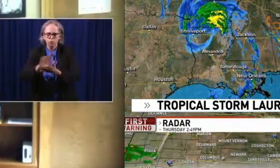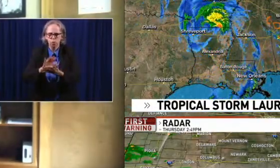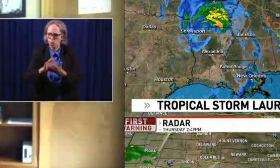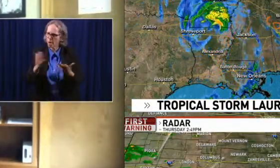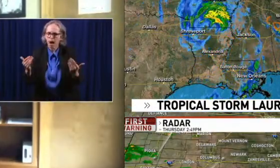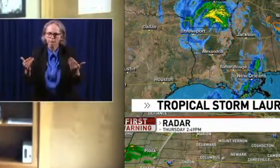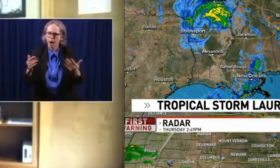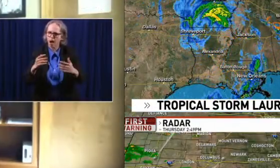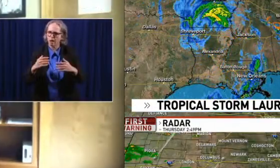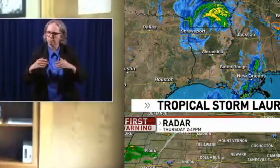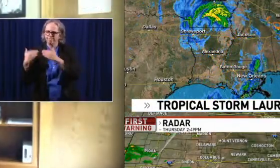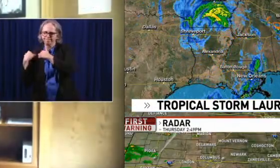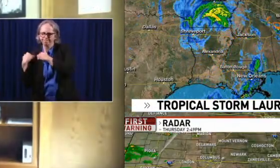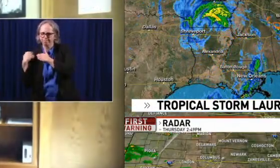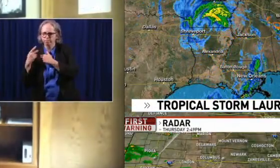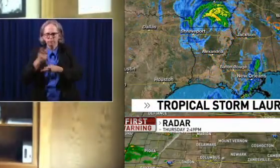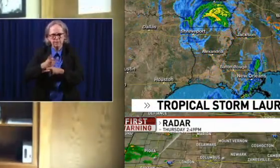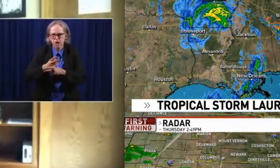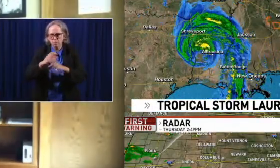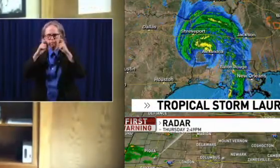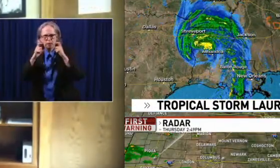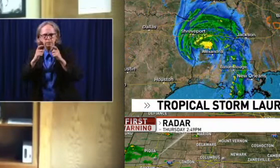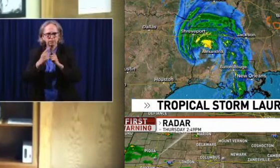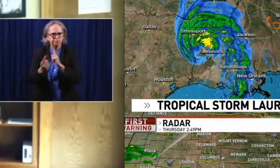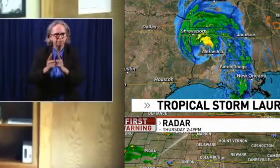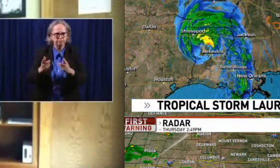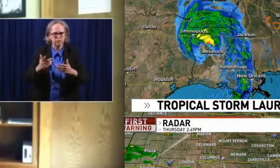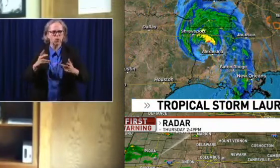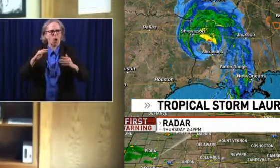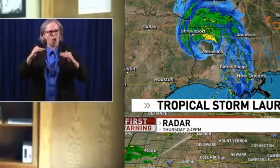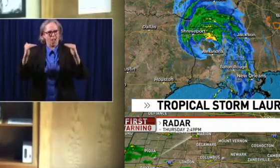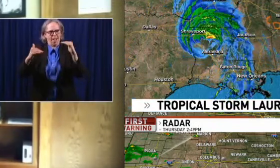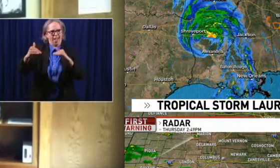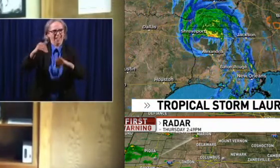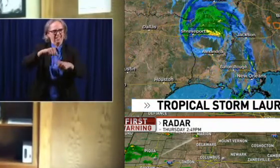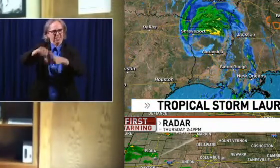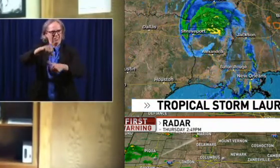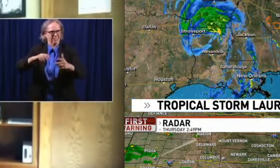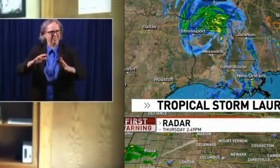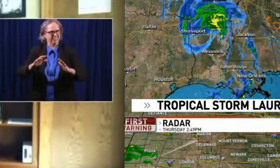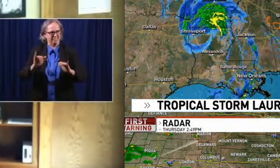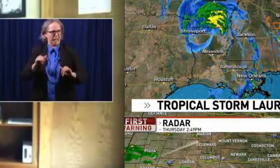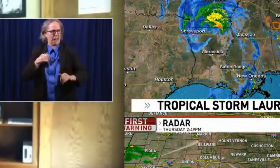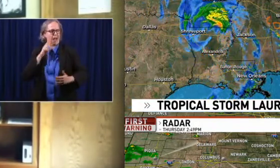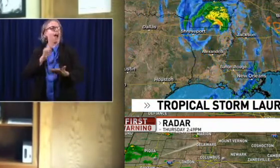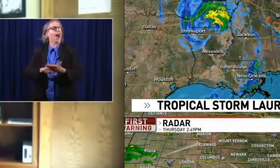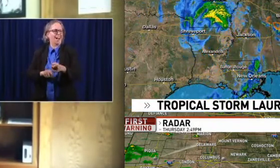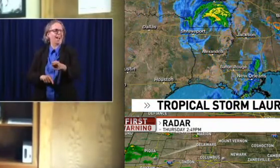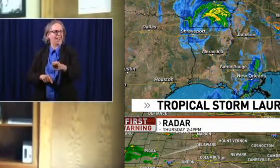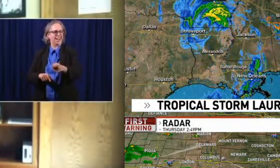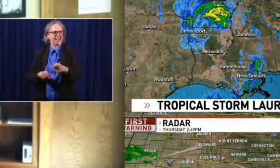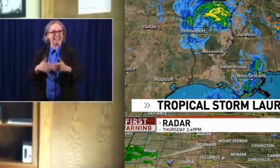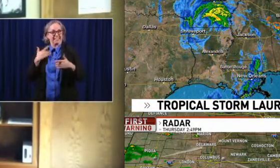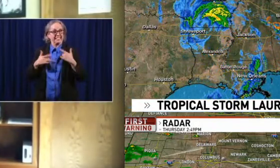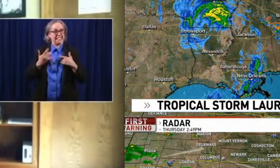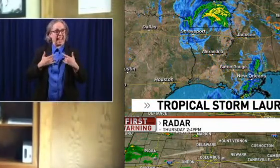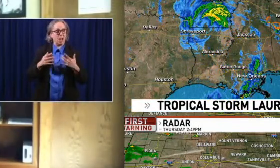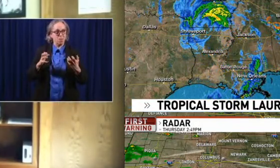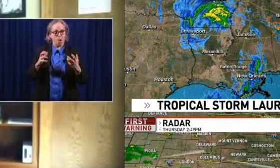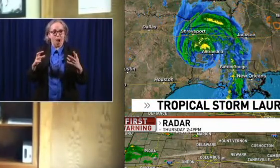And, so we're working together with all the campuses to remind one another they're excited to be here, and we want to keep them